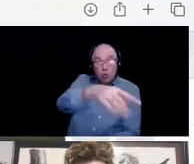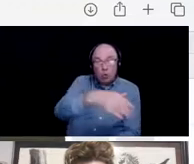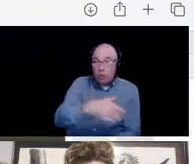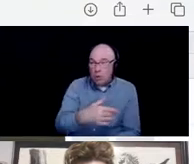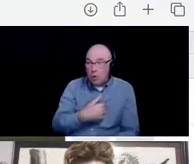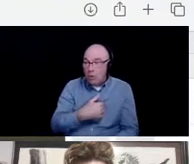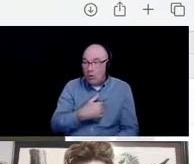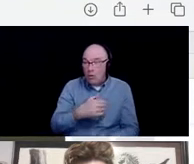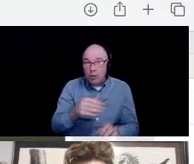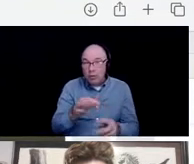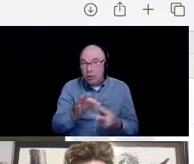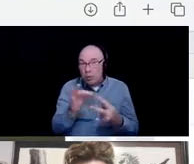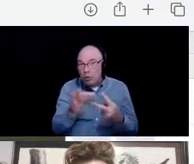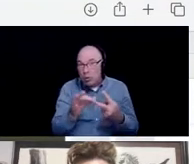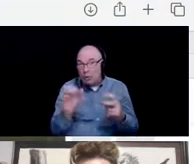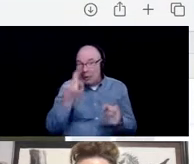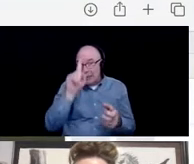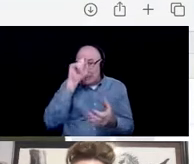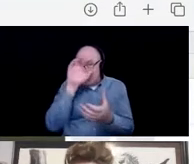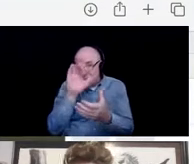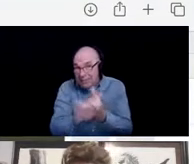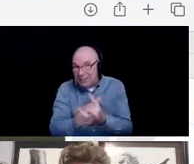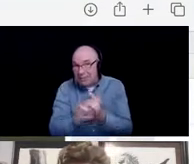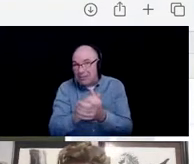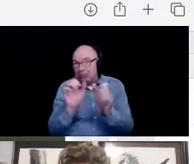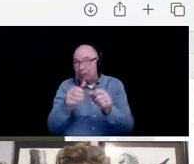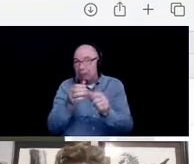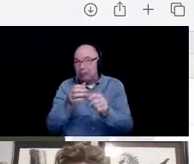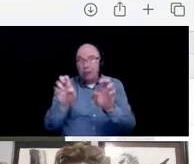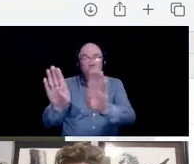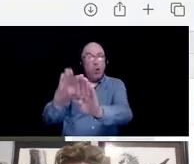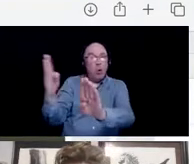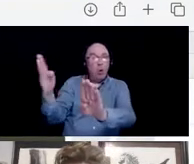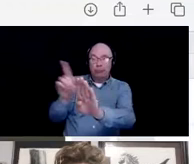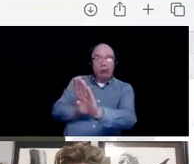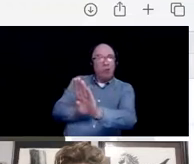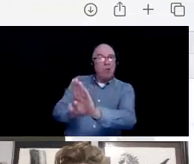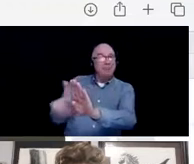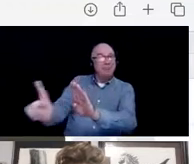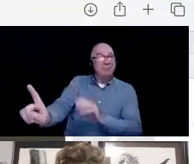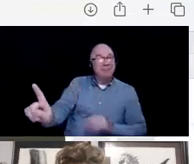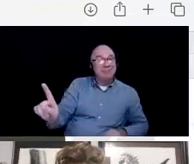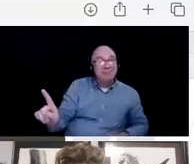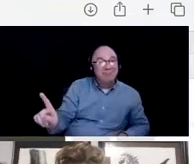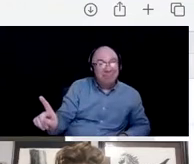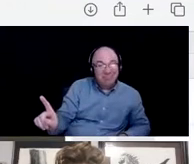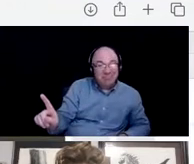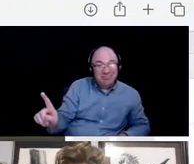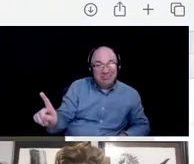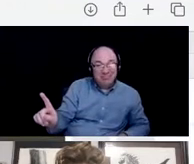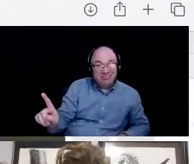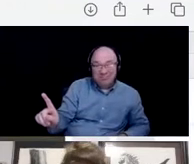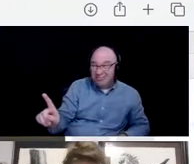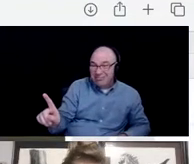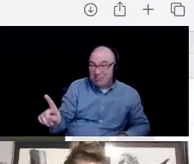you have the choice to believe that and walk through that door. In fact, what really stood out to me is, I even wrote it down here,